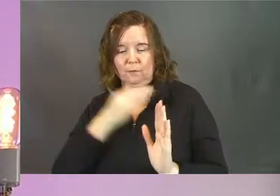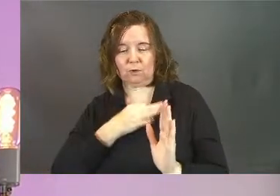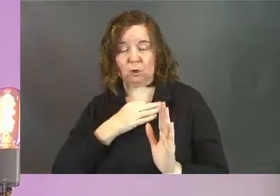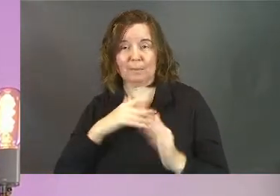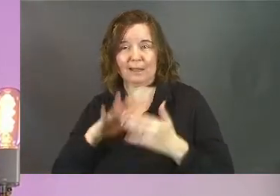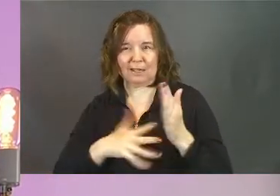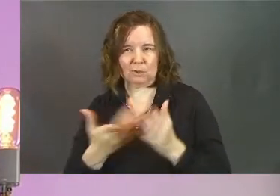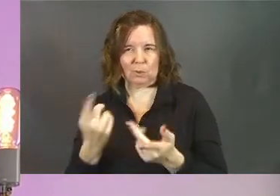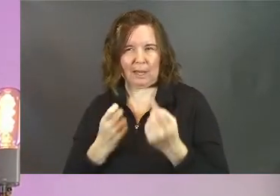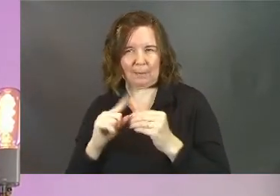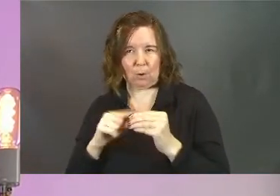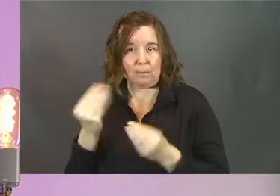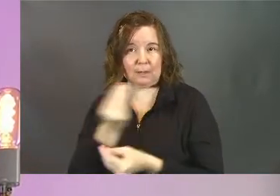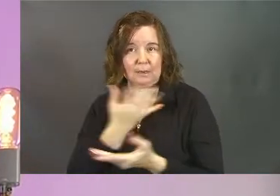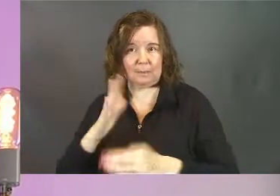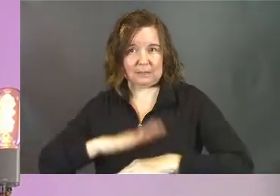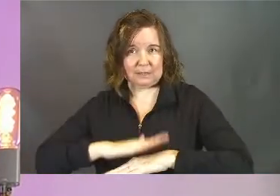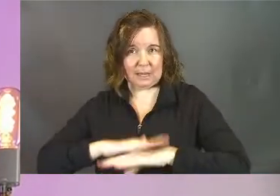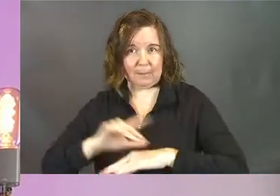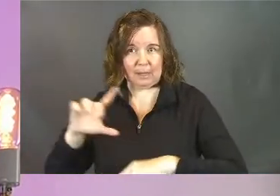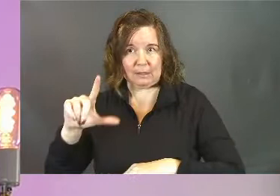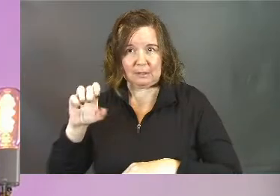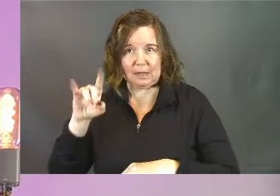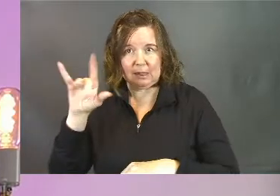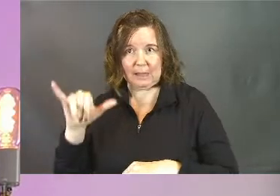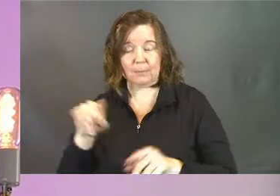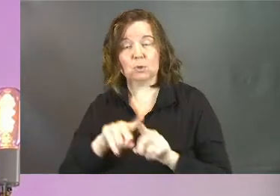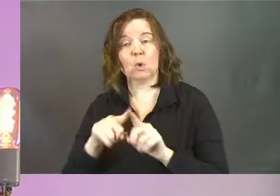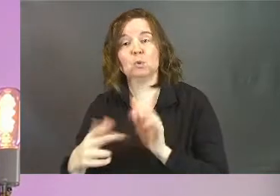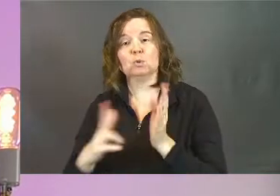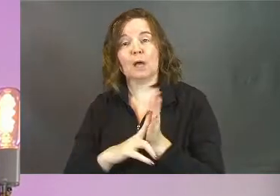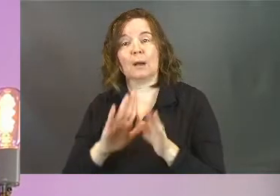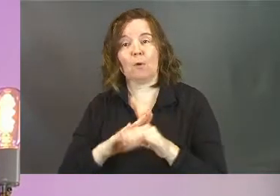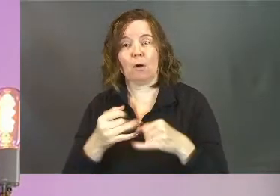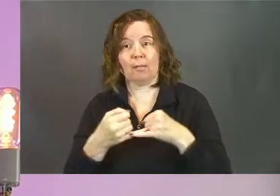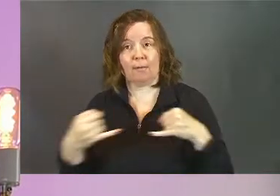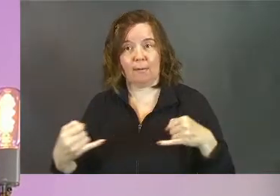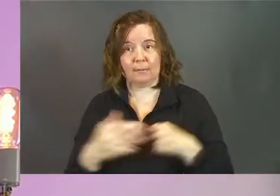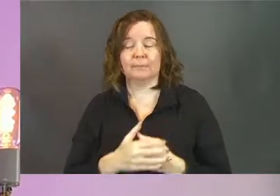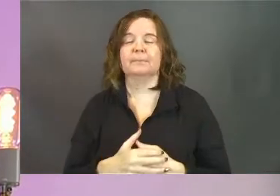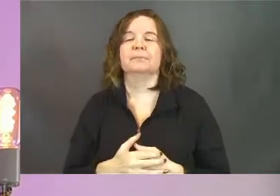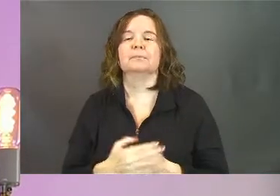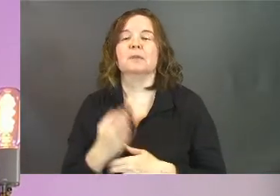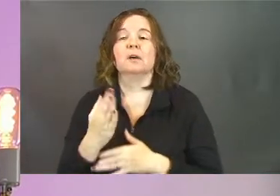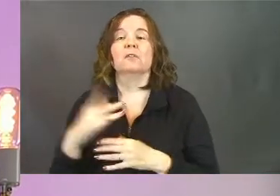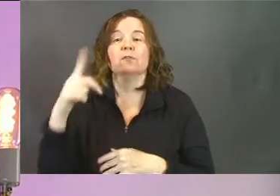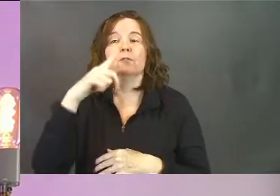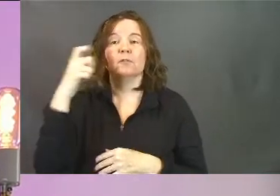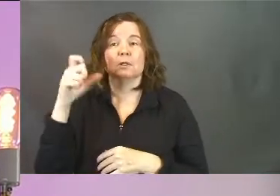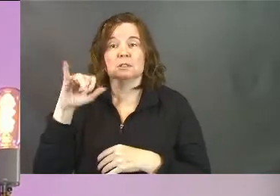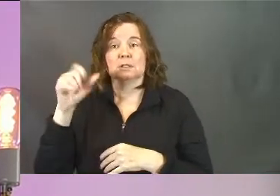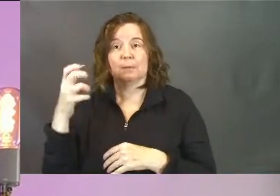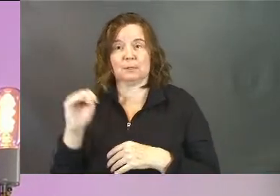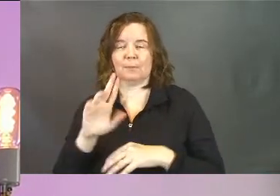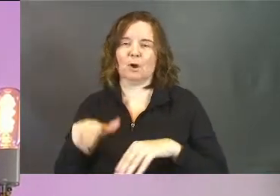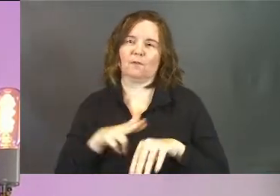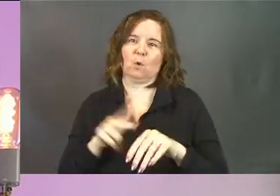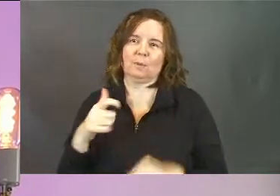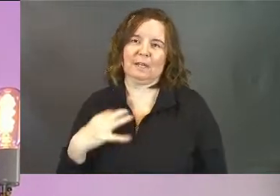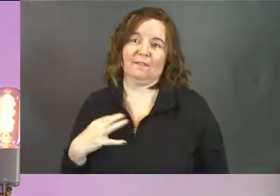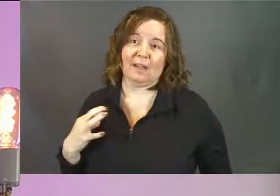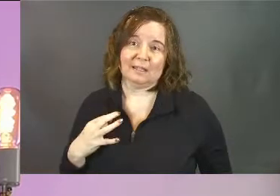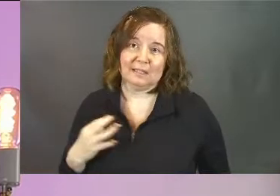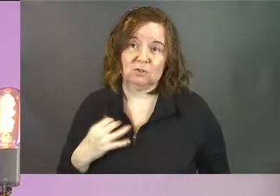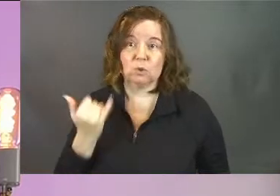can ask more at the information table in the lobby. You can also sign up online. For Summer Jam, also, of course, we need